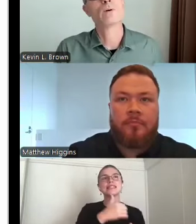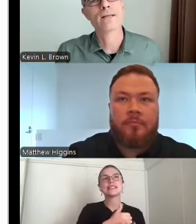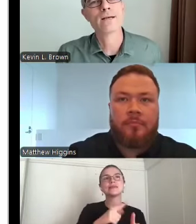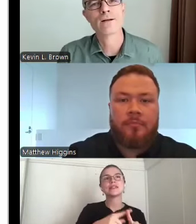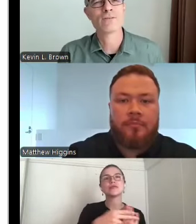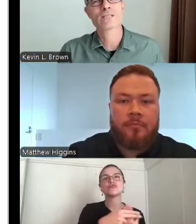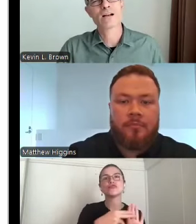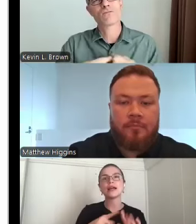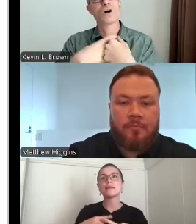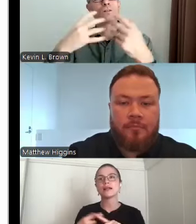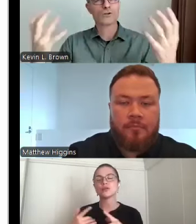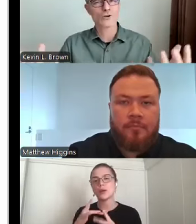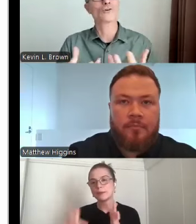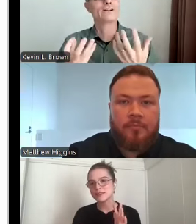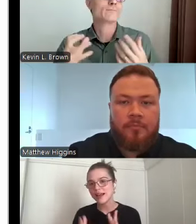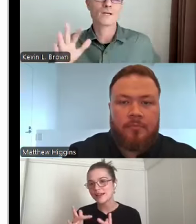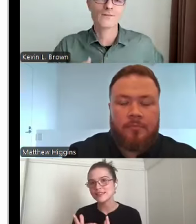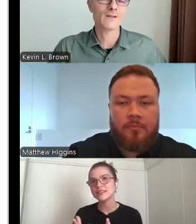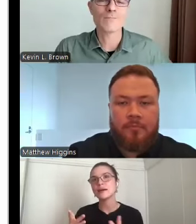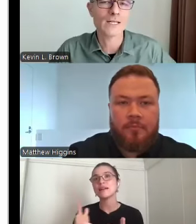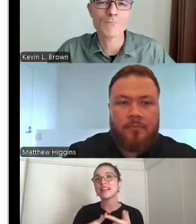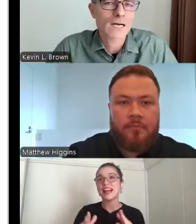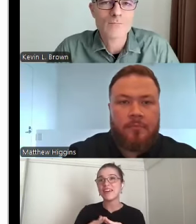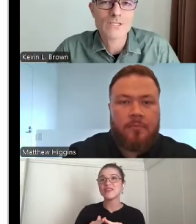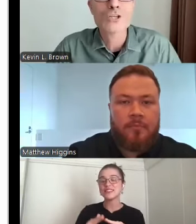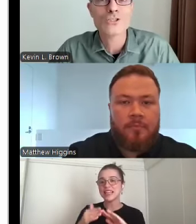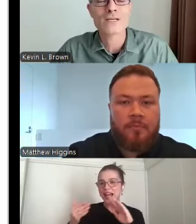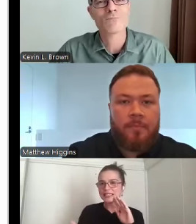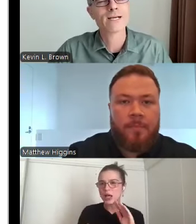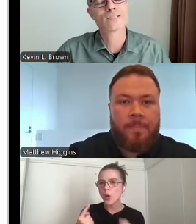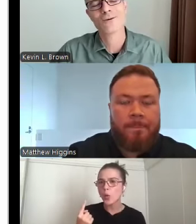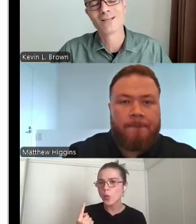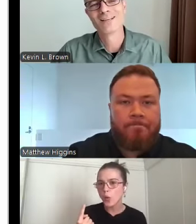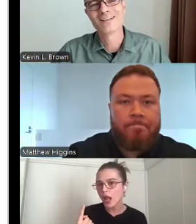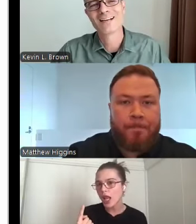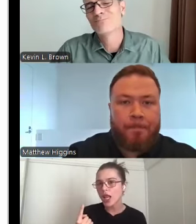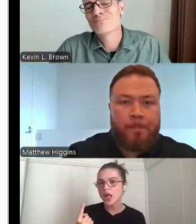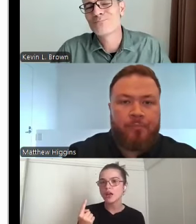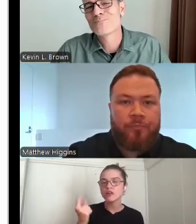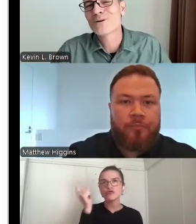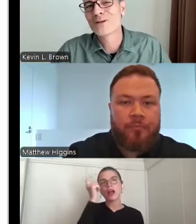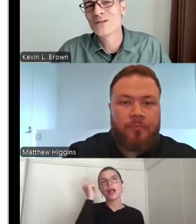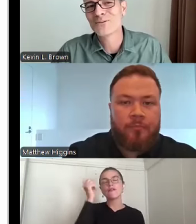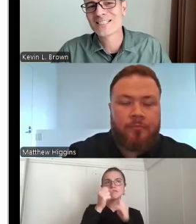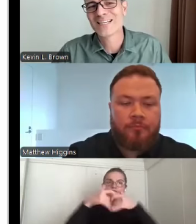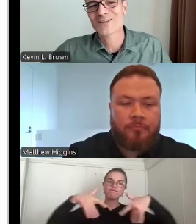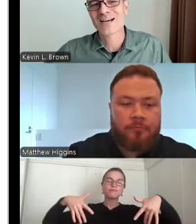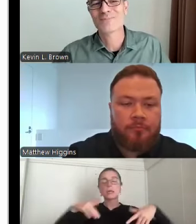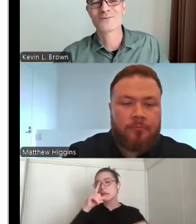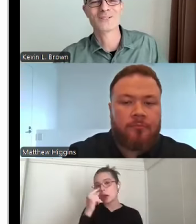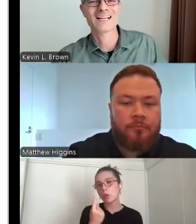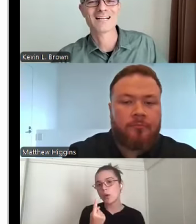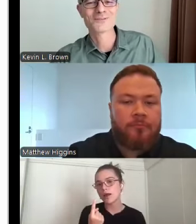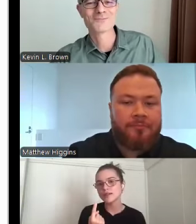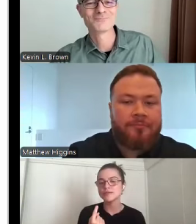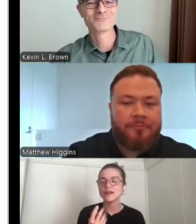knows? But if it's kind of all under your creative umbrella, then possibly just you as a brand. So probably a million ways to answer that, but